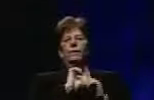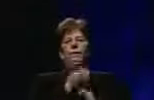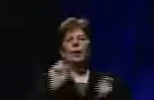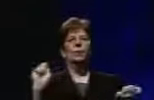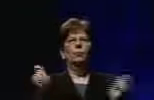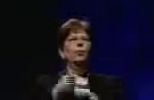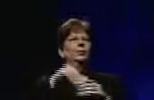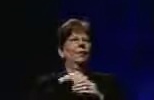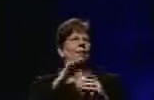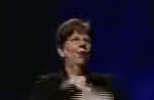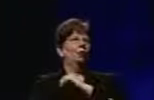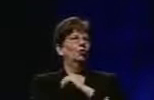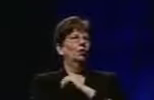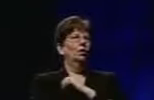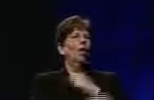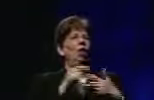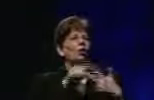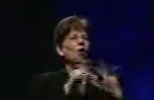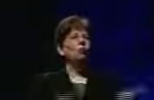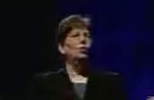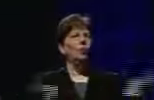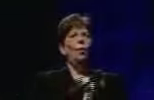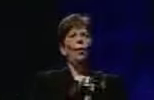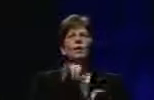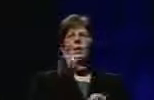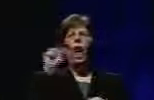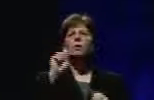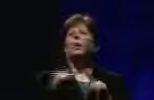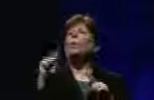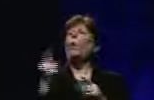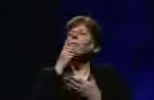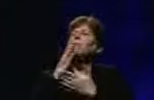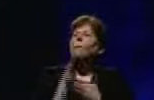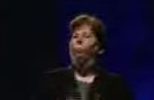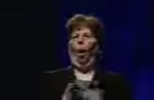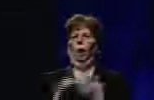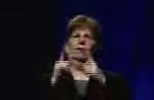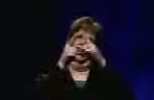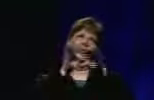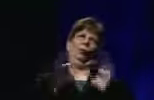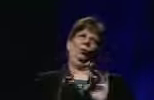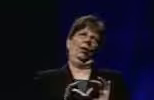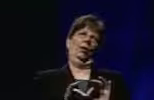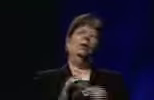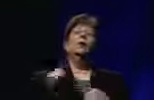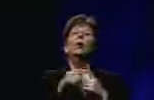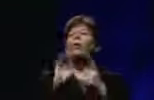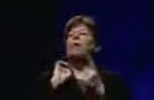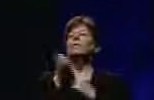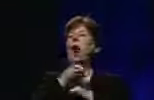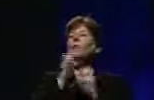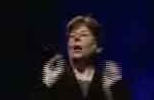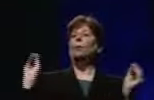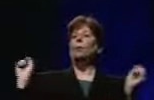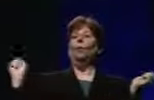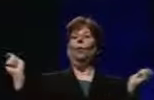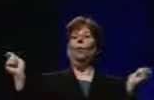those things are critically important, but they're only part of the story. When the environmental movement really got its shape, back